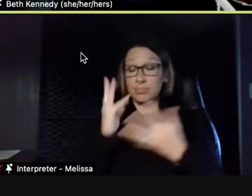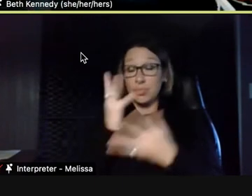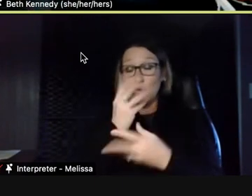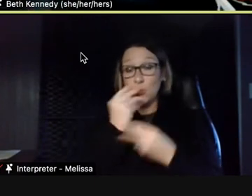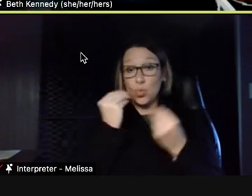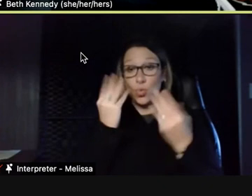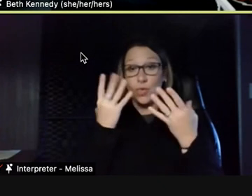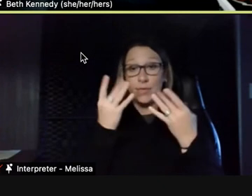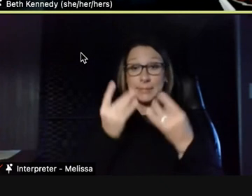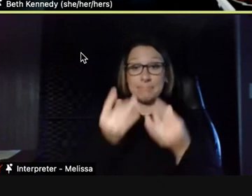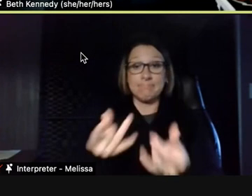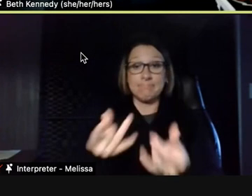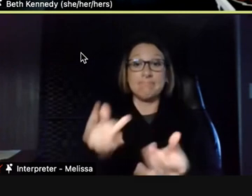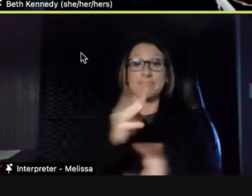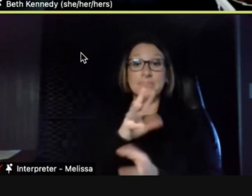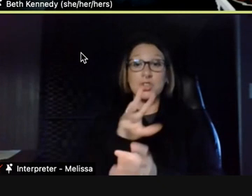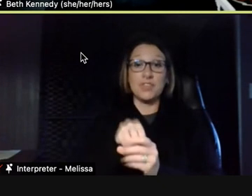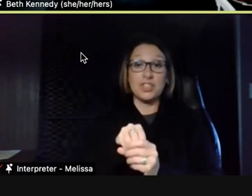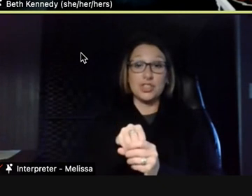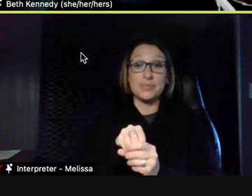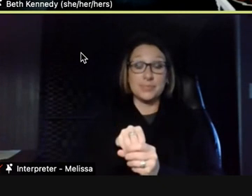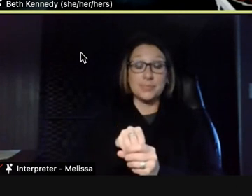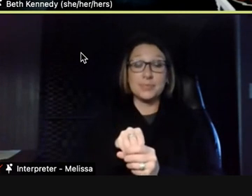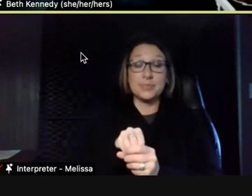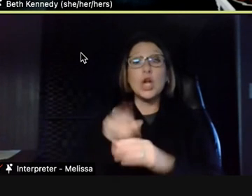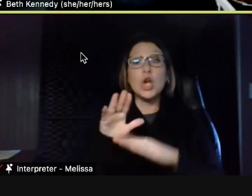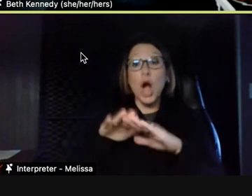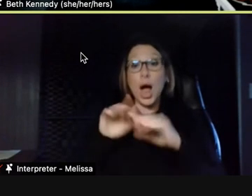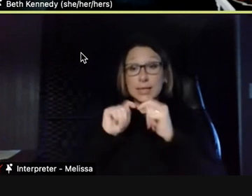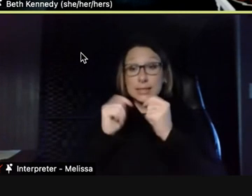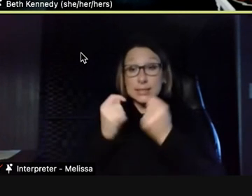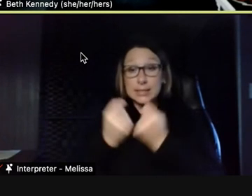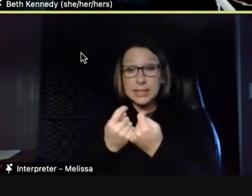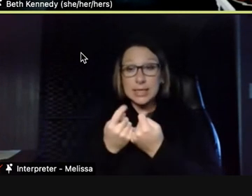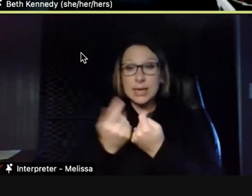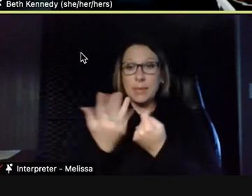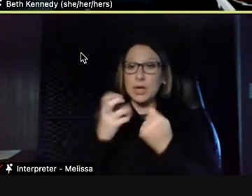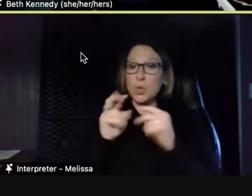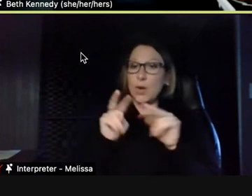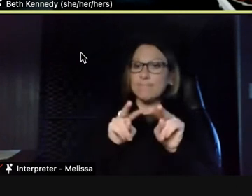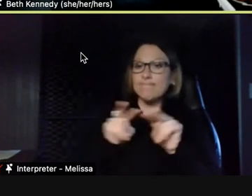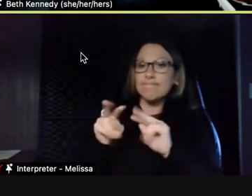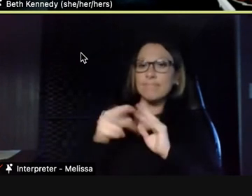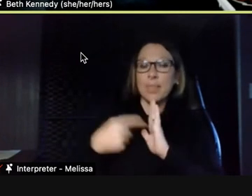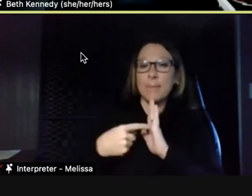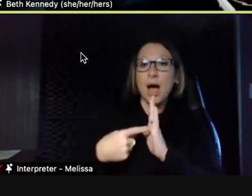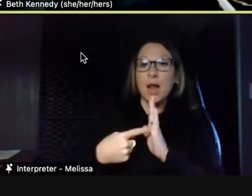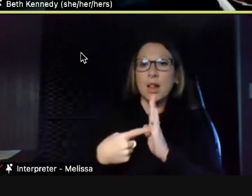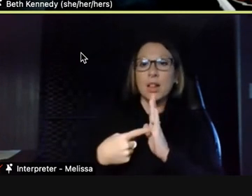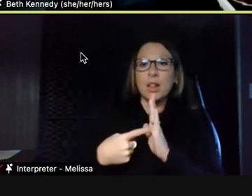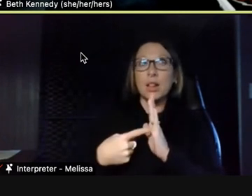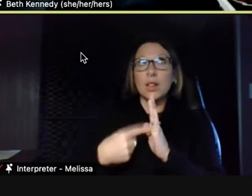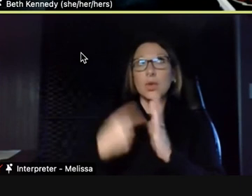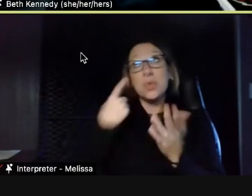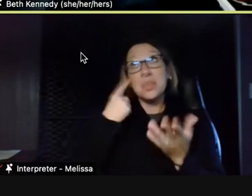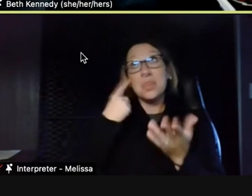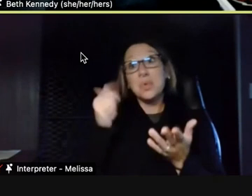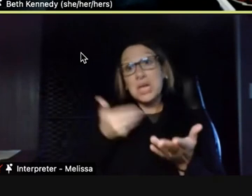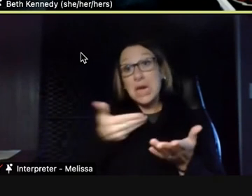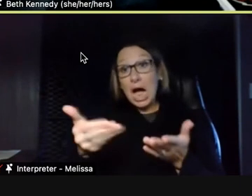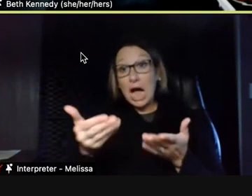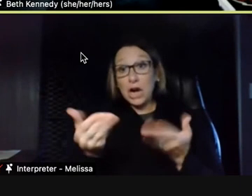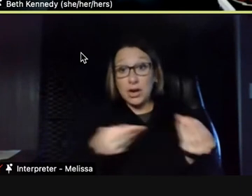so when you are on a team and you want to look at this model and you think, well, you know, we could hire an intervener,